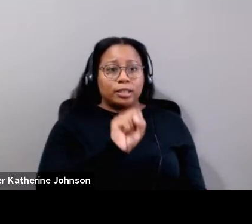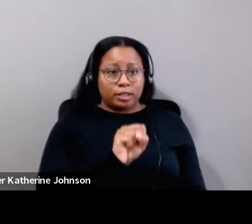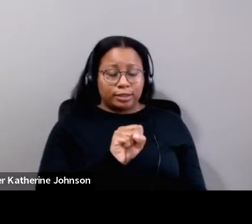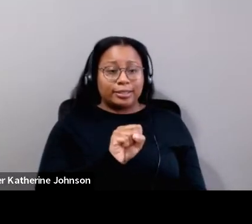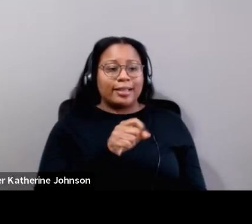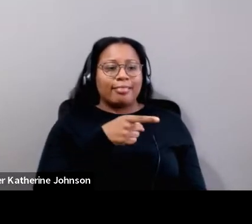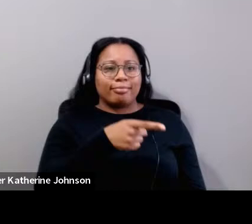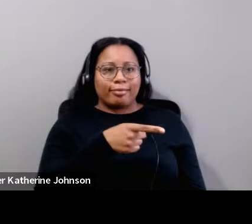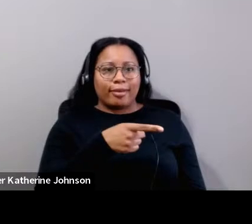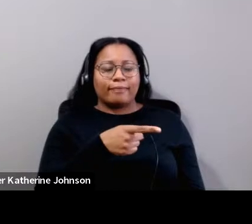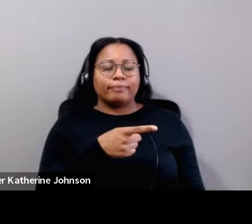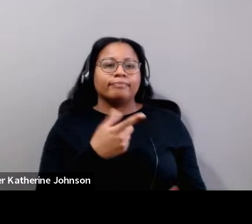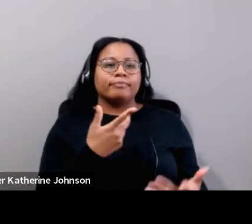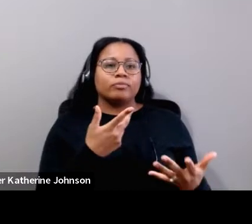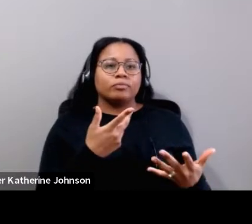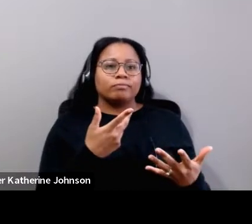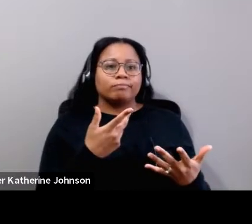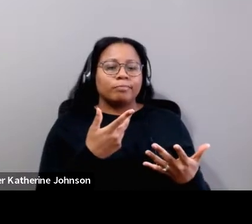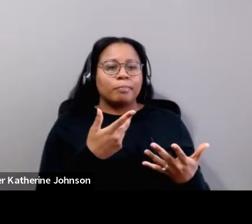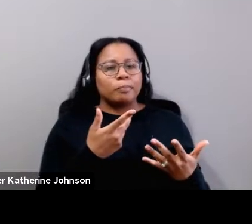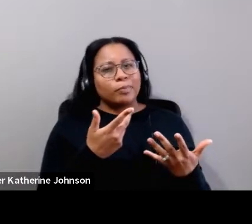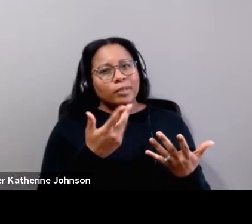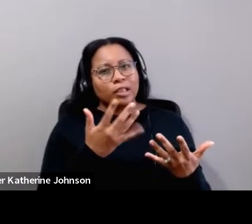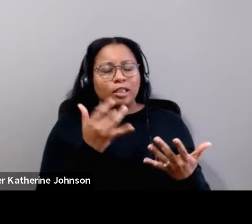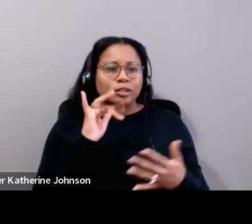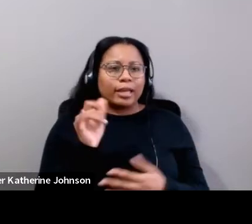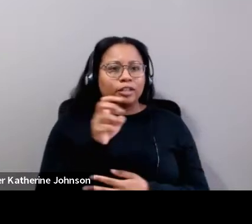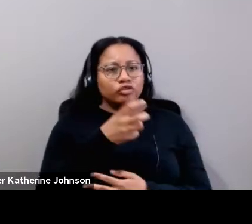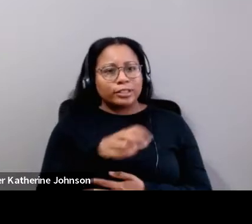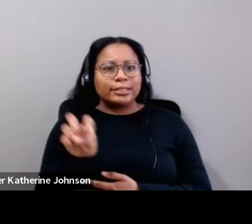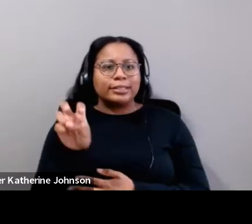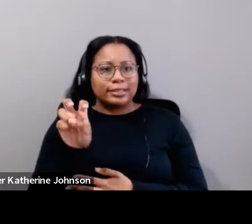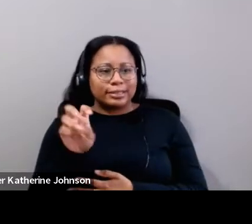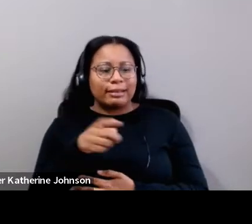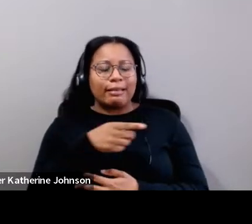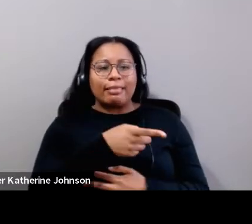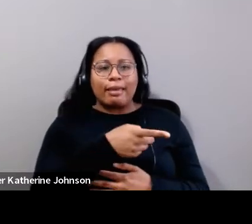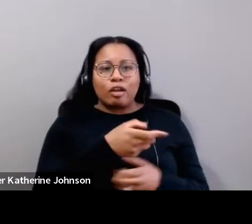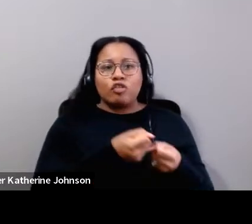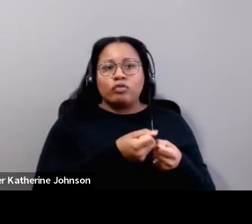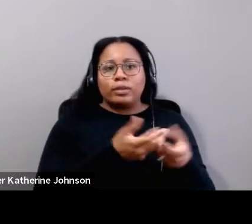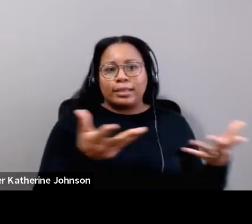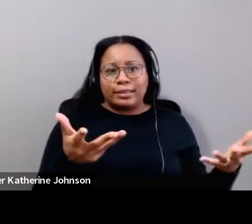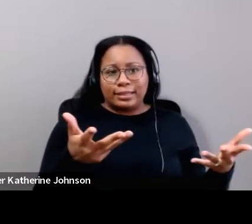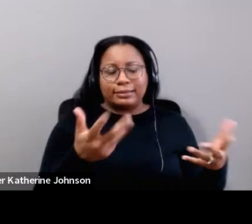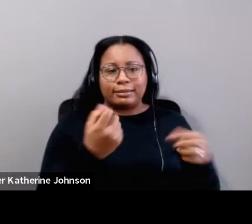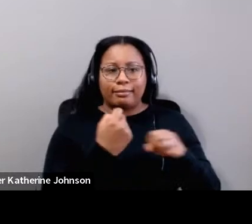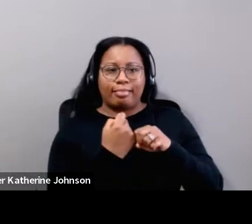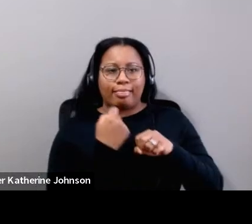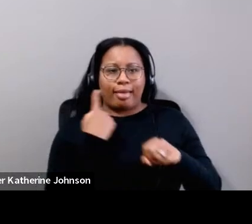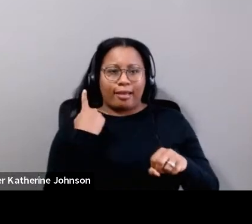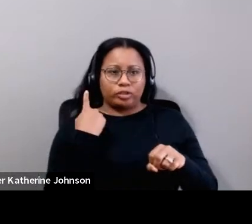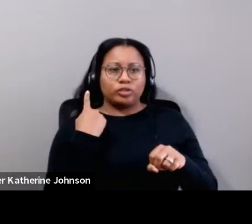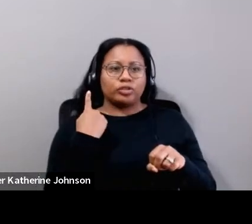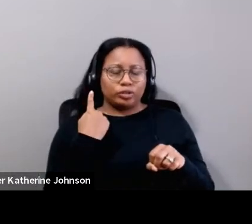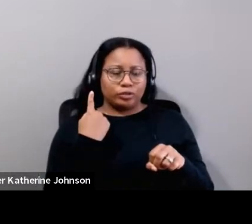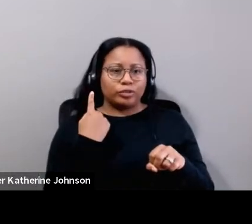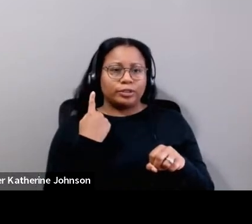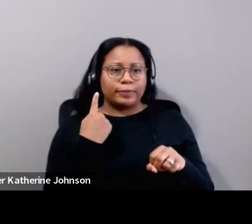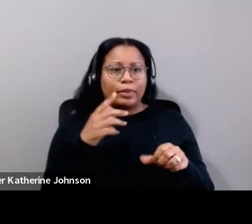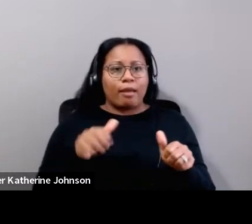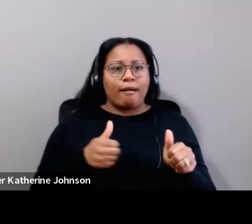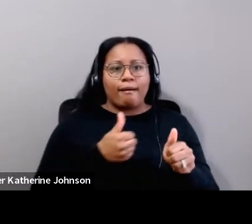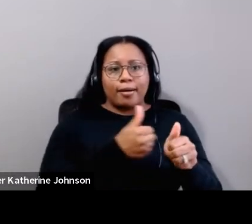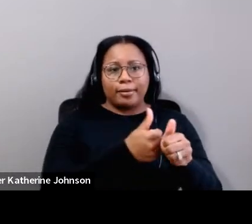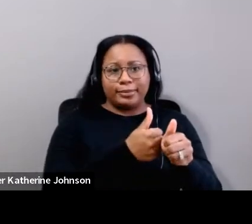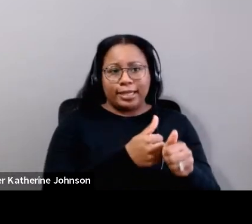They released late last year the updated census tract boundaries, which we use